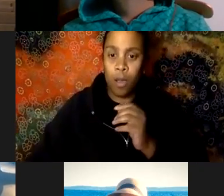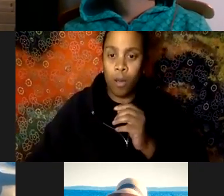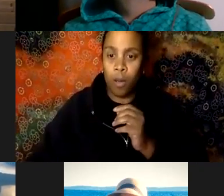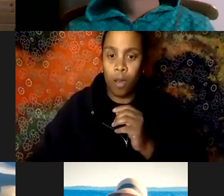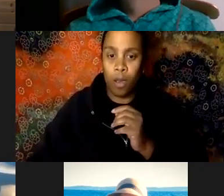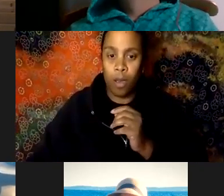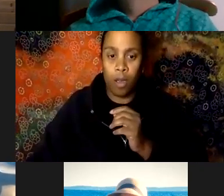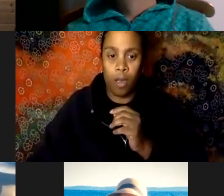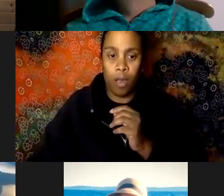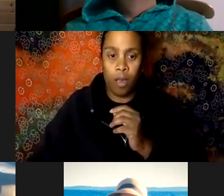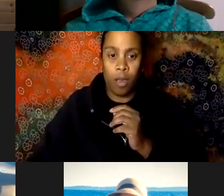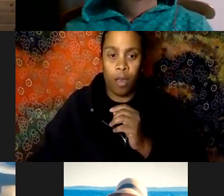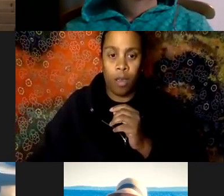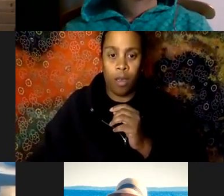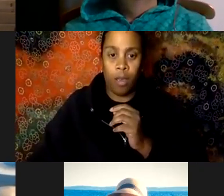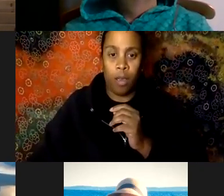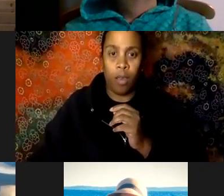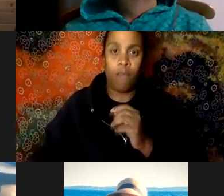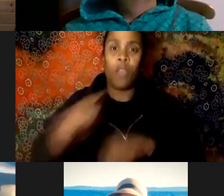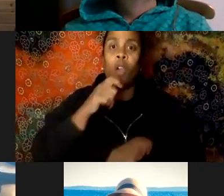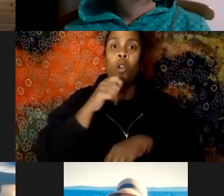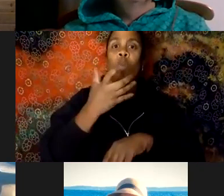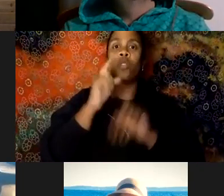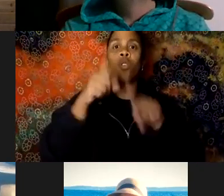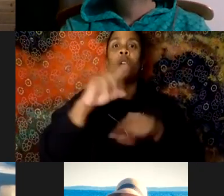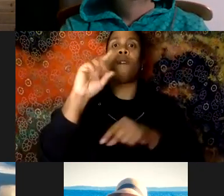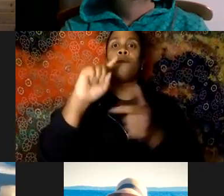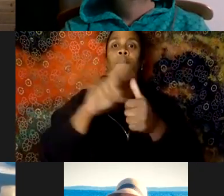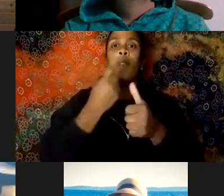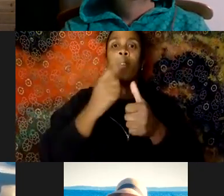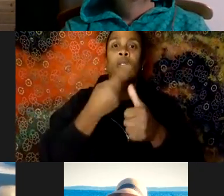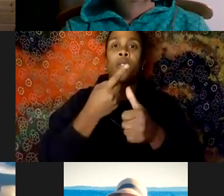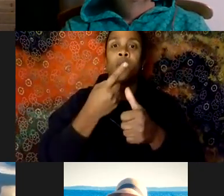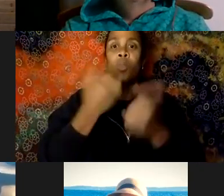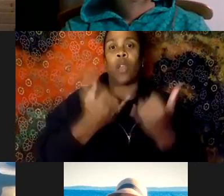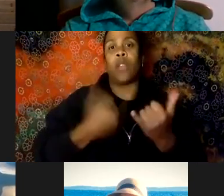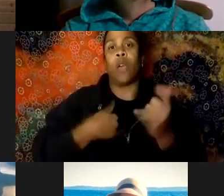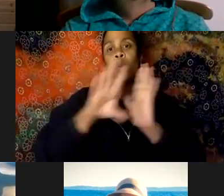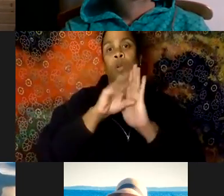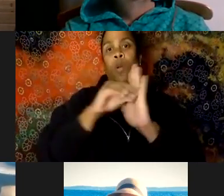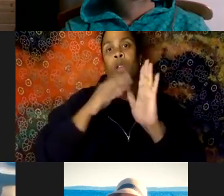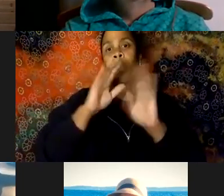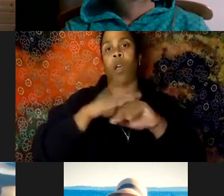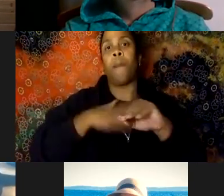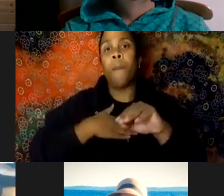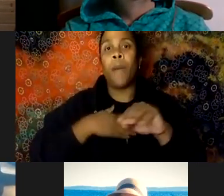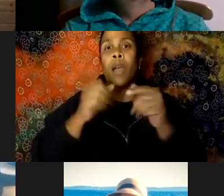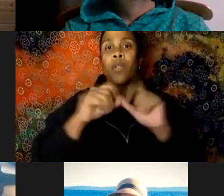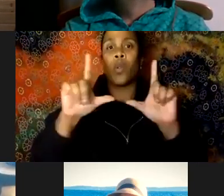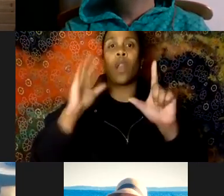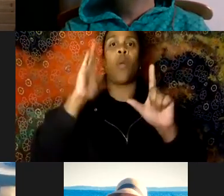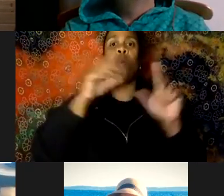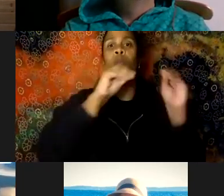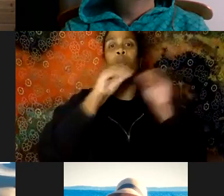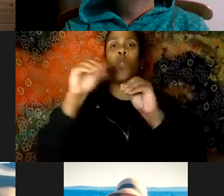see, so practitioners, who wants to go first? And I'm going to, since we're recording on my screen, I will attempt to move Sharon. So Sharon is at